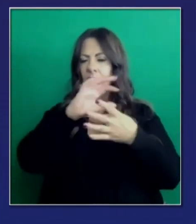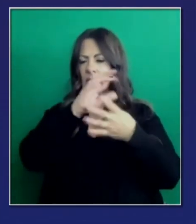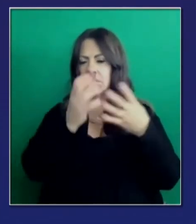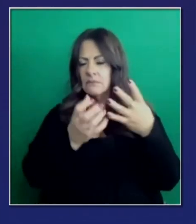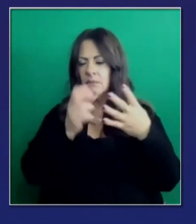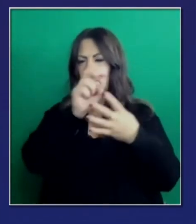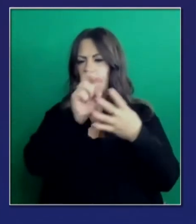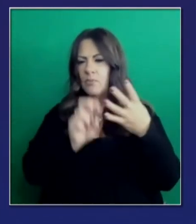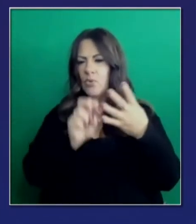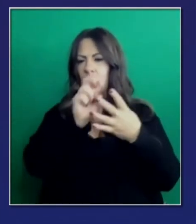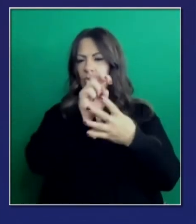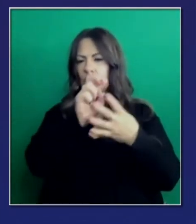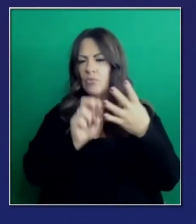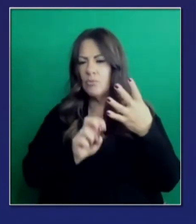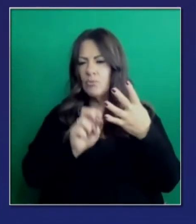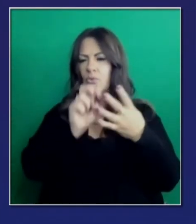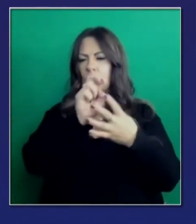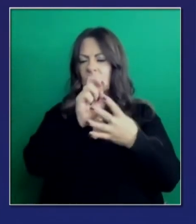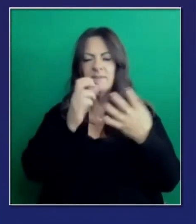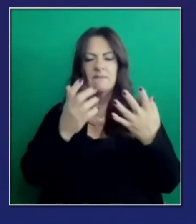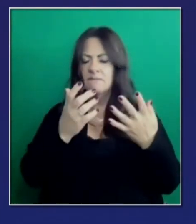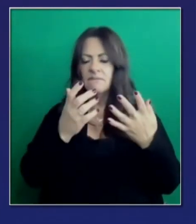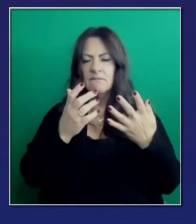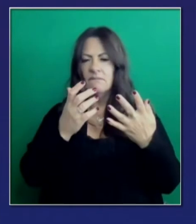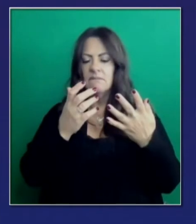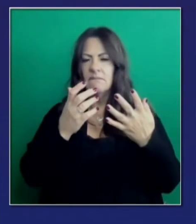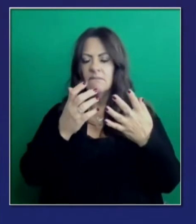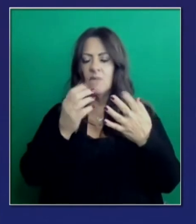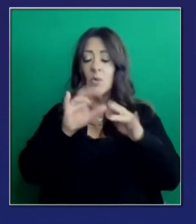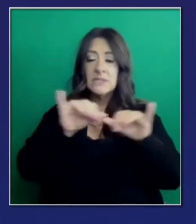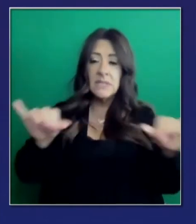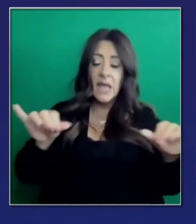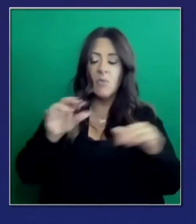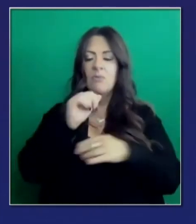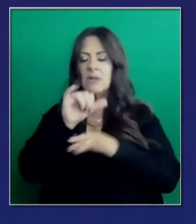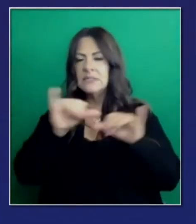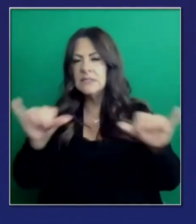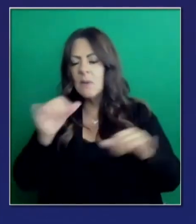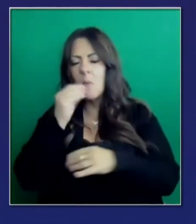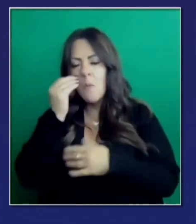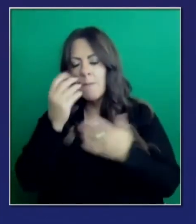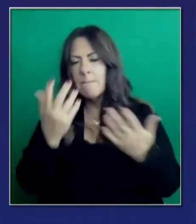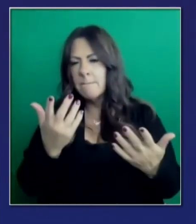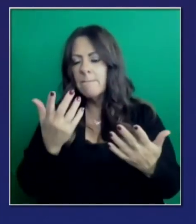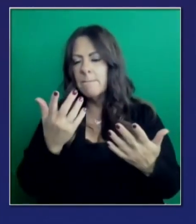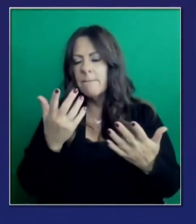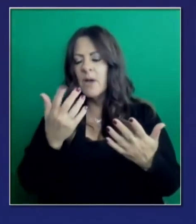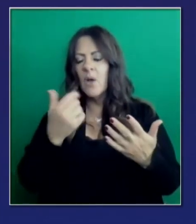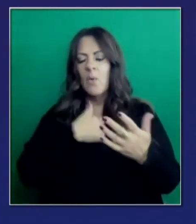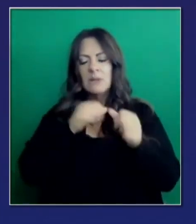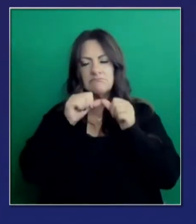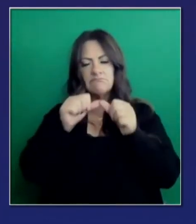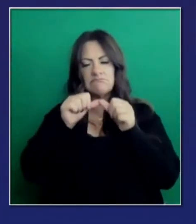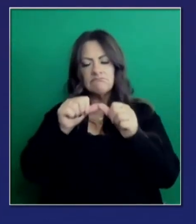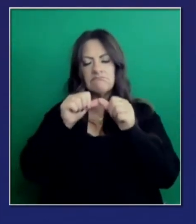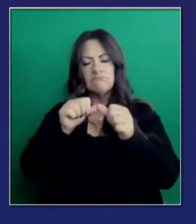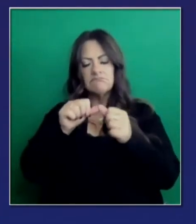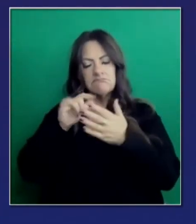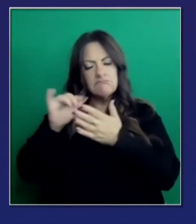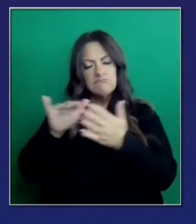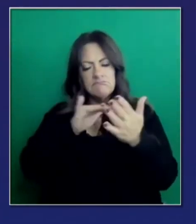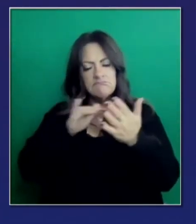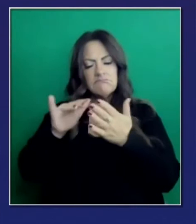And so that's constant and never-ending feedback that goes into making determinations in real time. None of